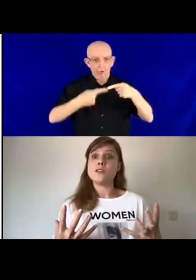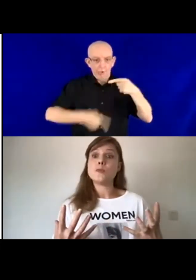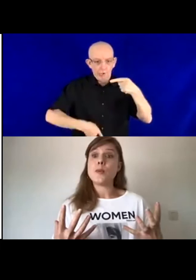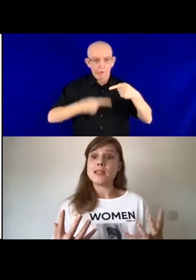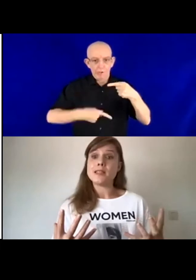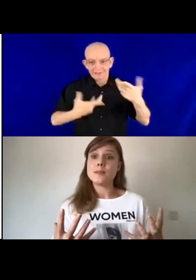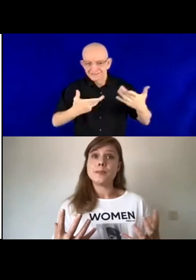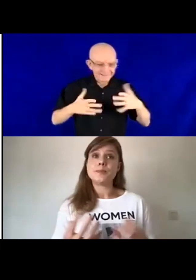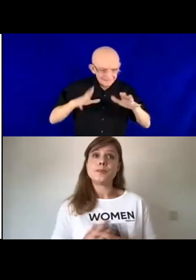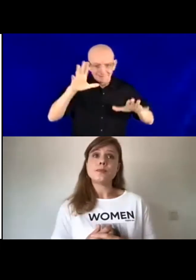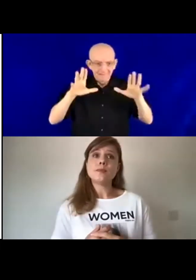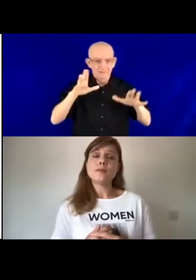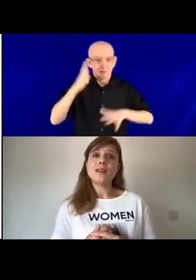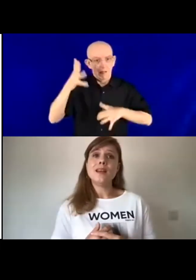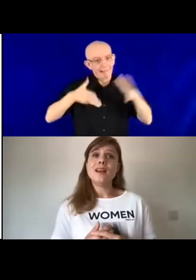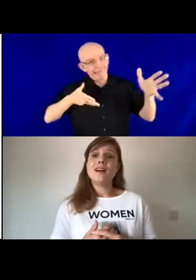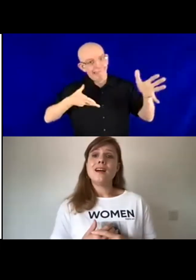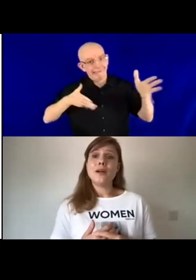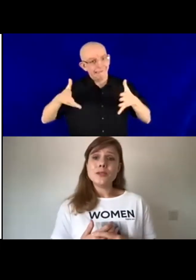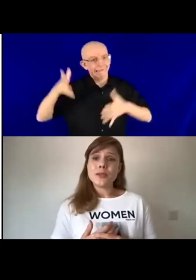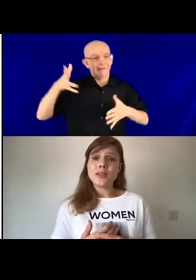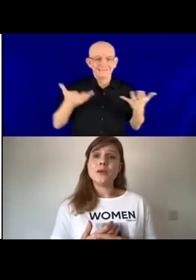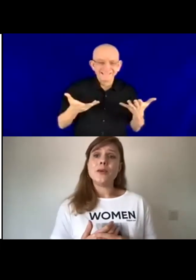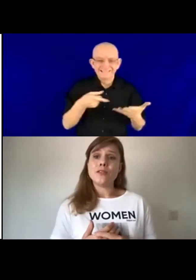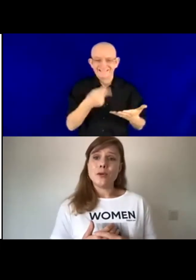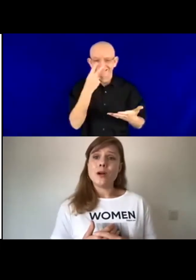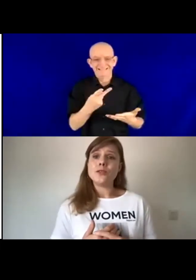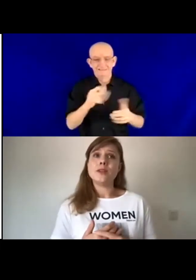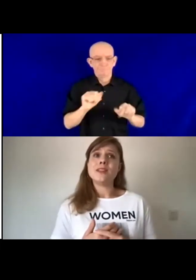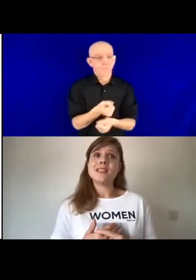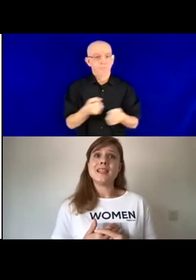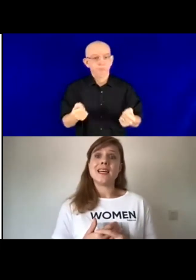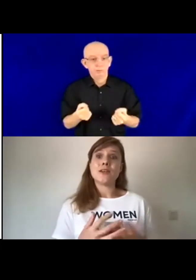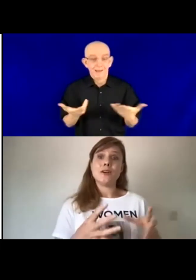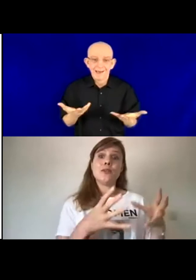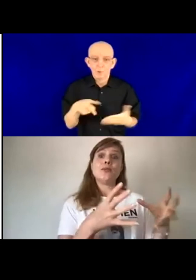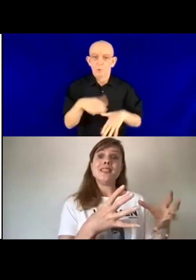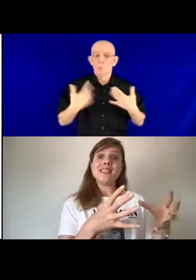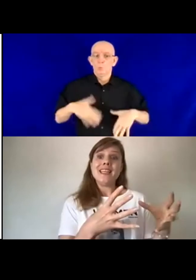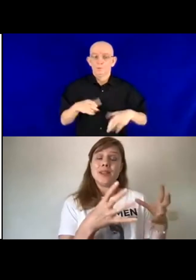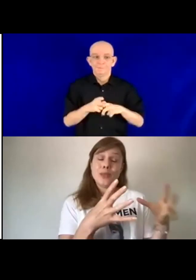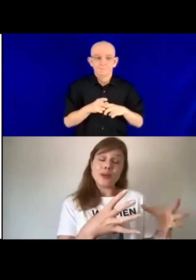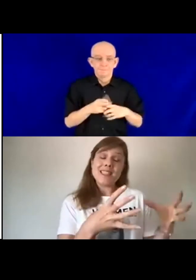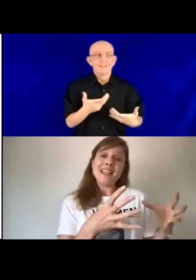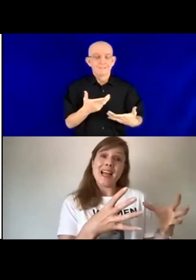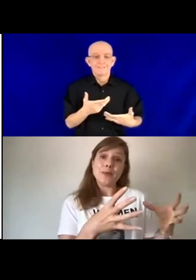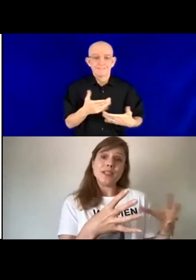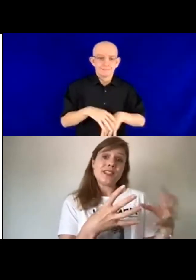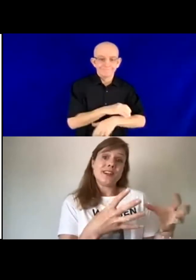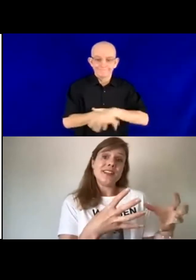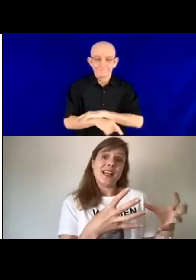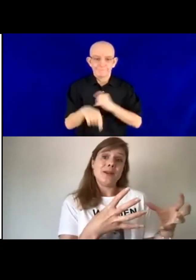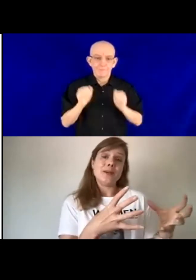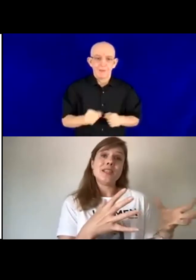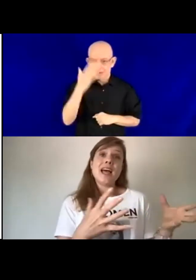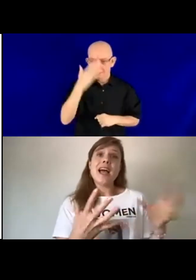one space. I also think we've all come to understand that our 3D language,